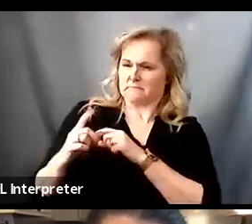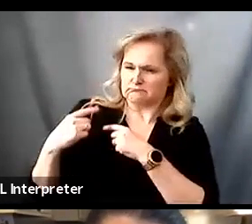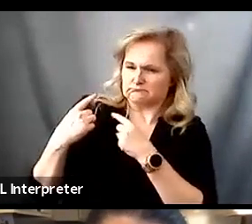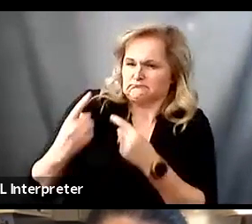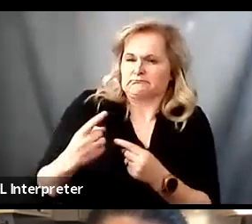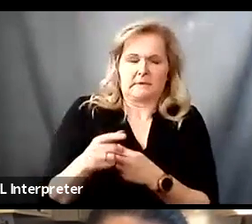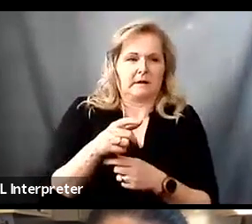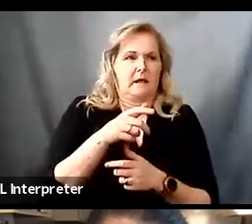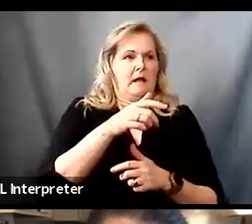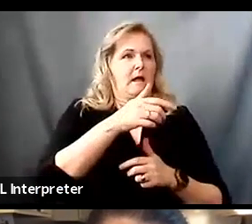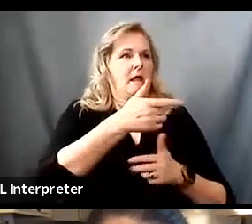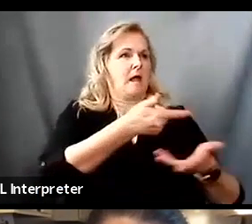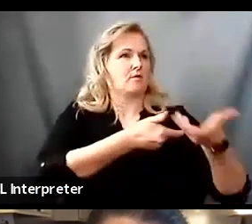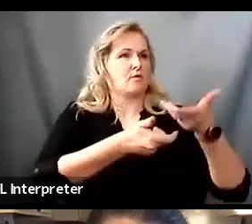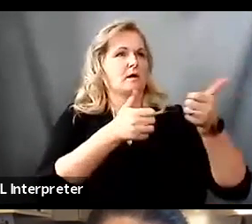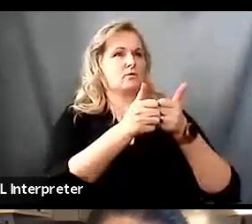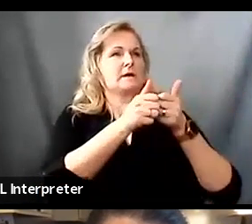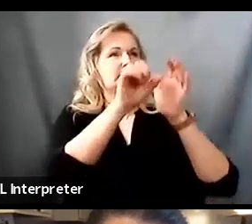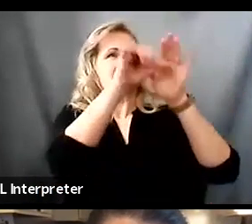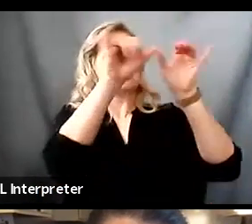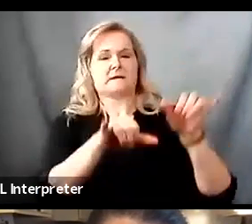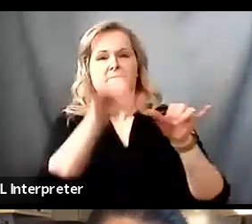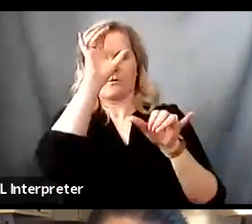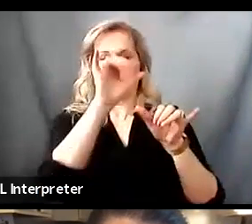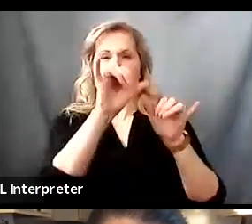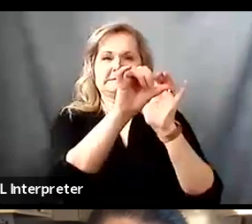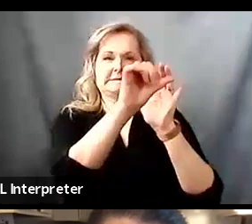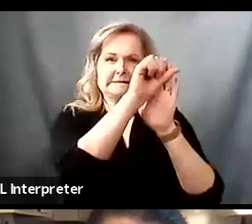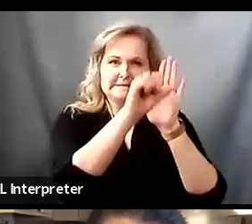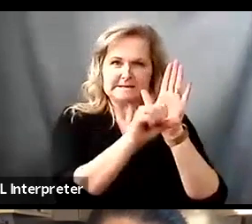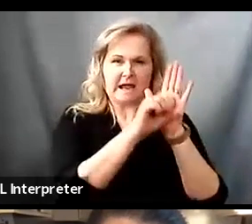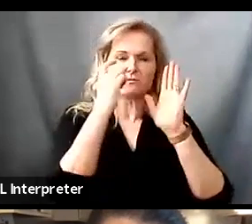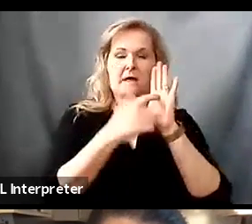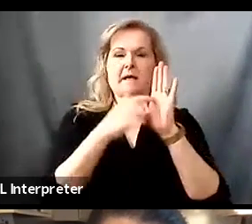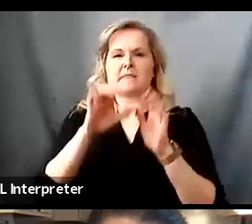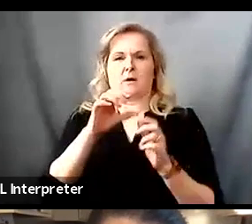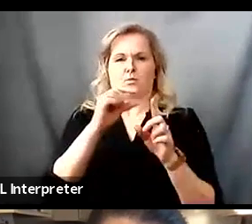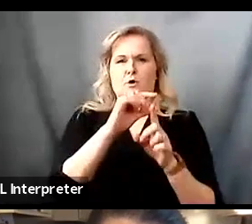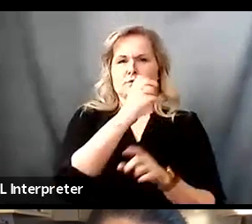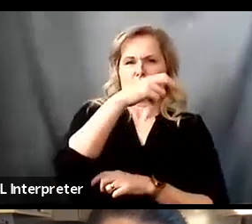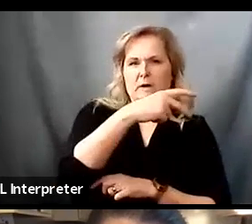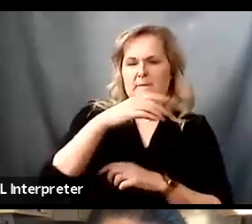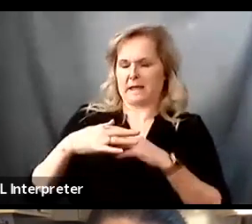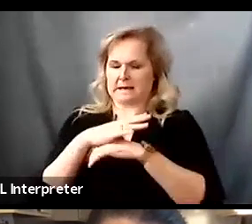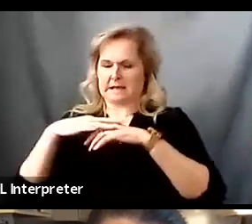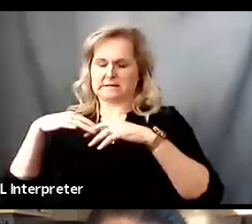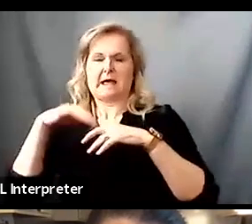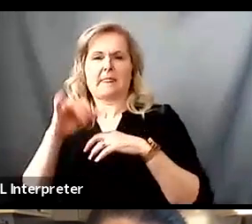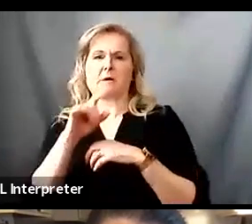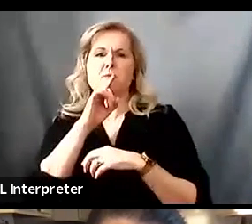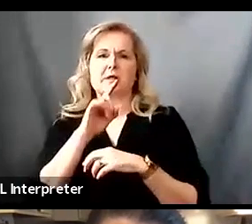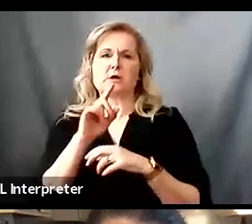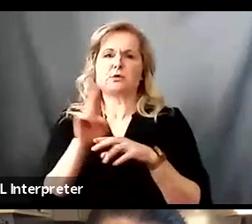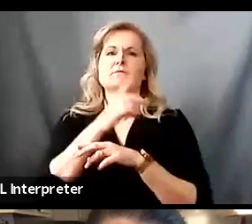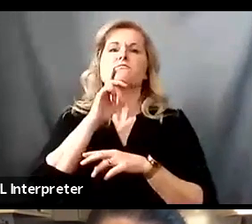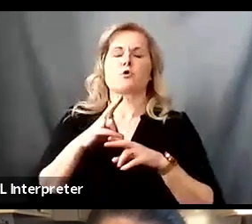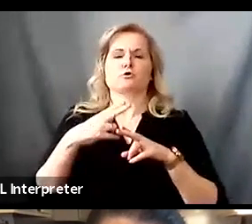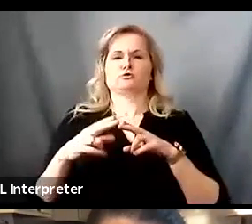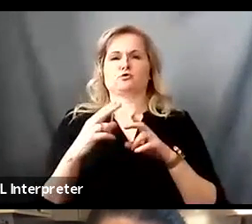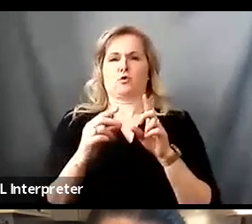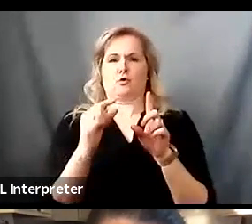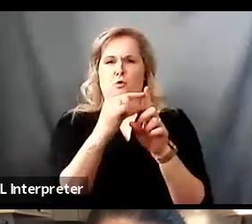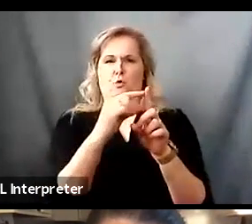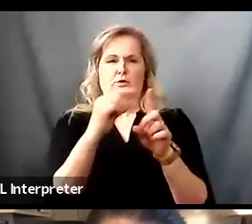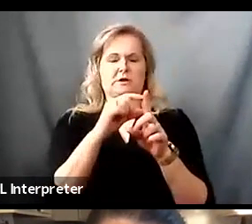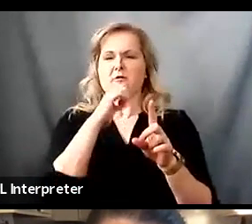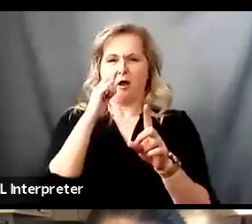with systems of state recognition. The words Crip and Indigenous are both used as shorthand and are not intended to